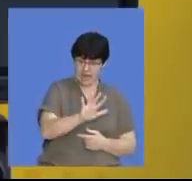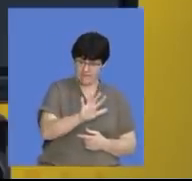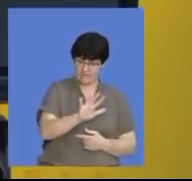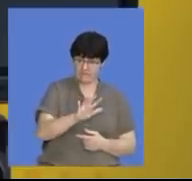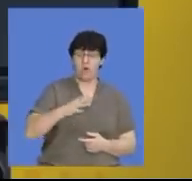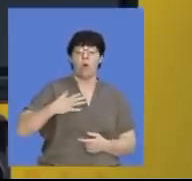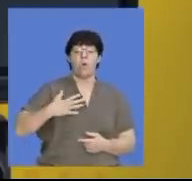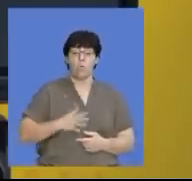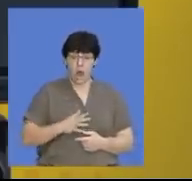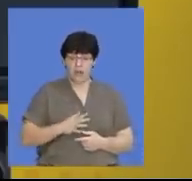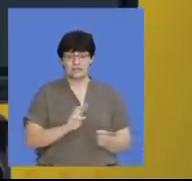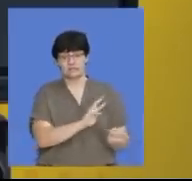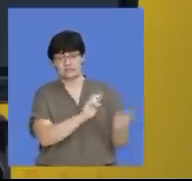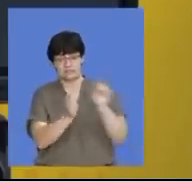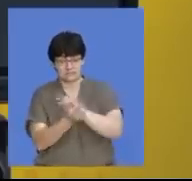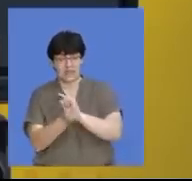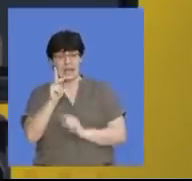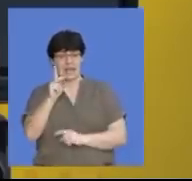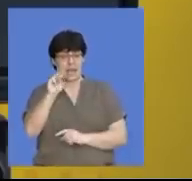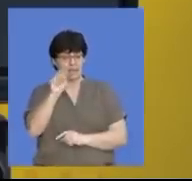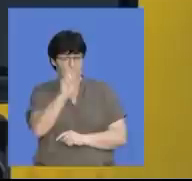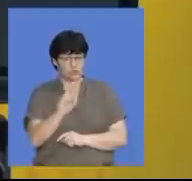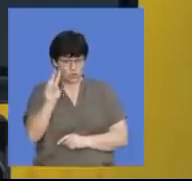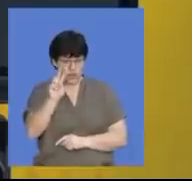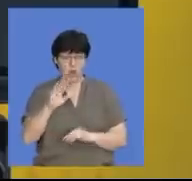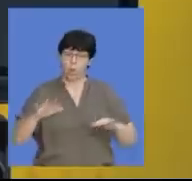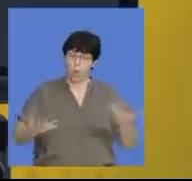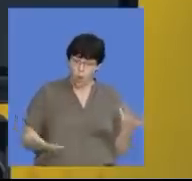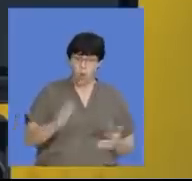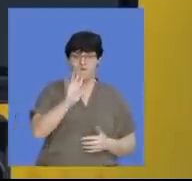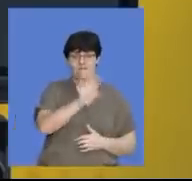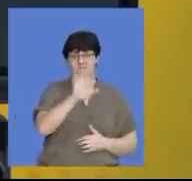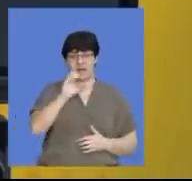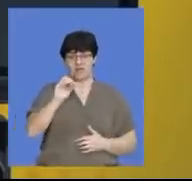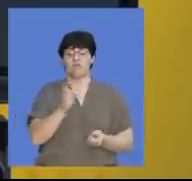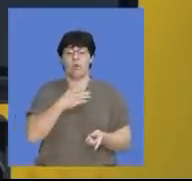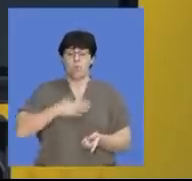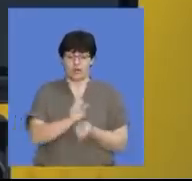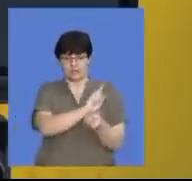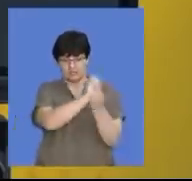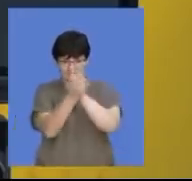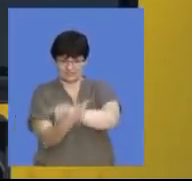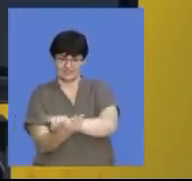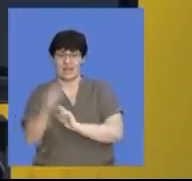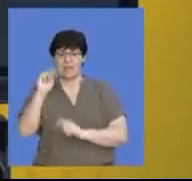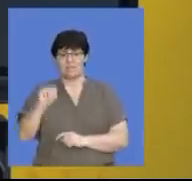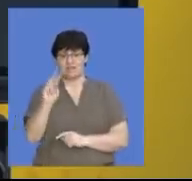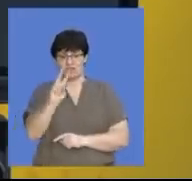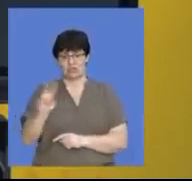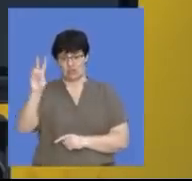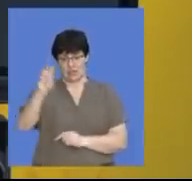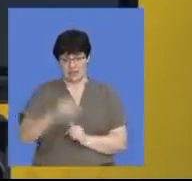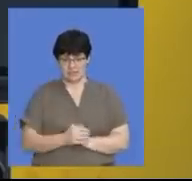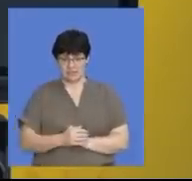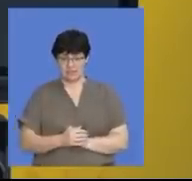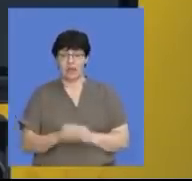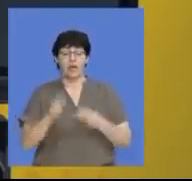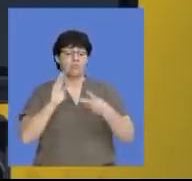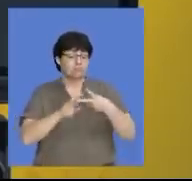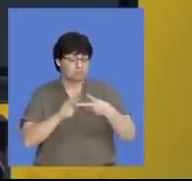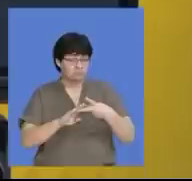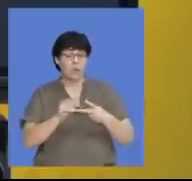want my answer to kilometers squared, or 500 if I want my answer to meters squared. When I'm working